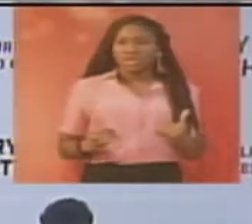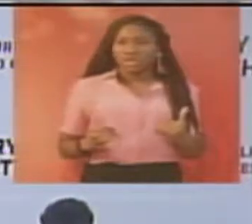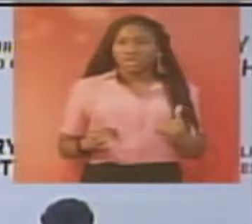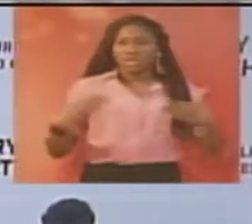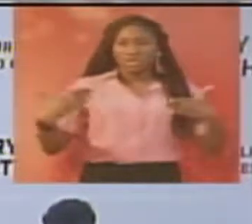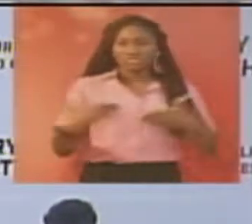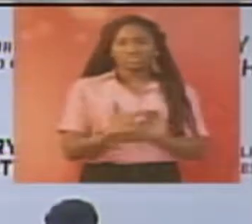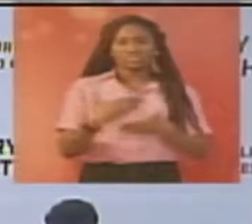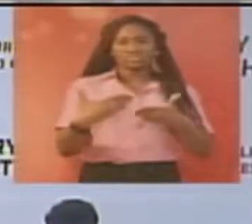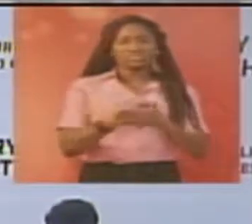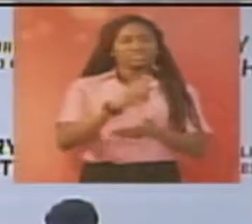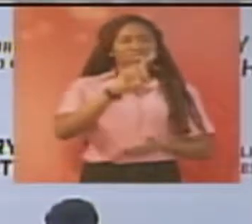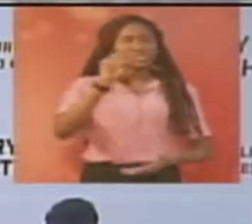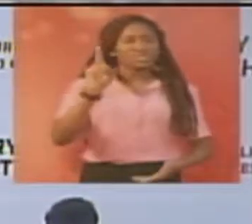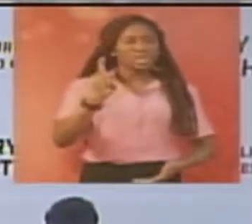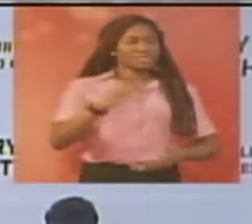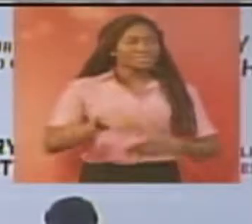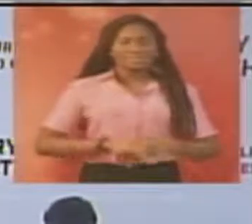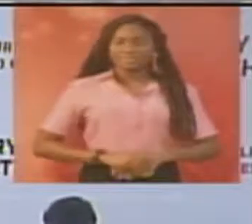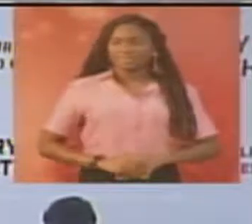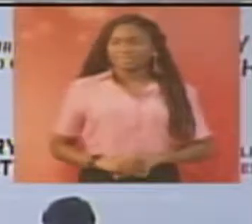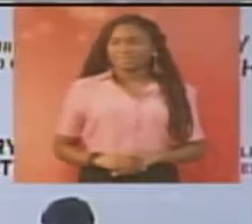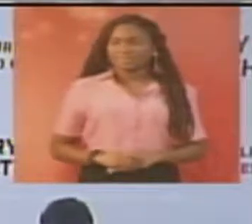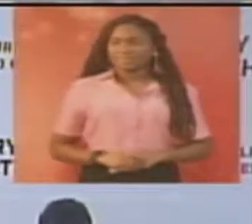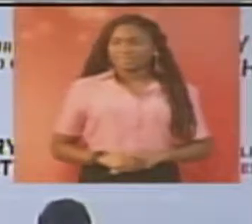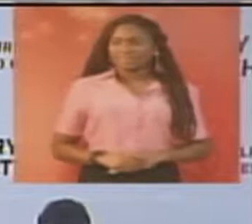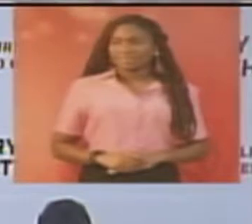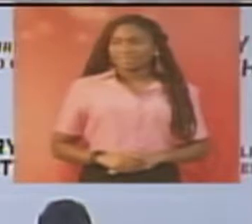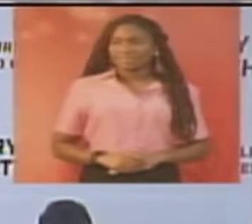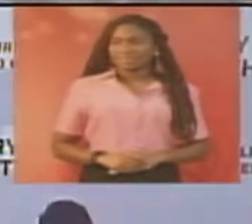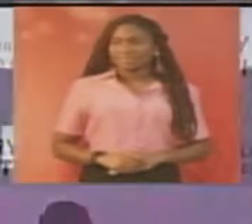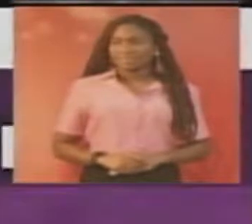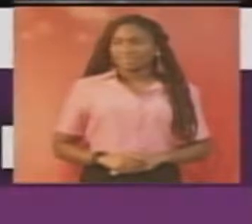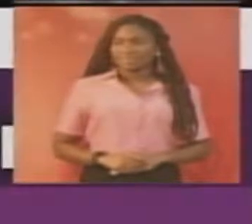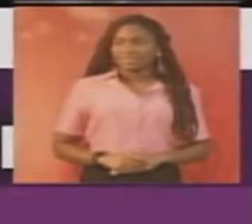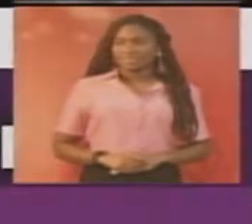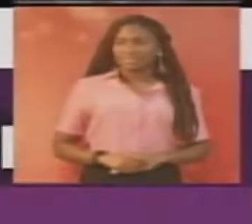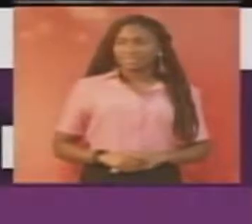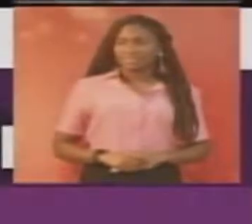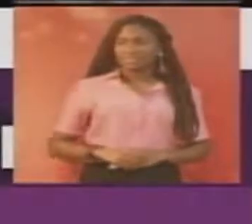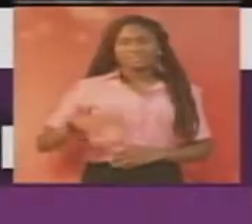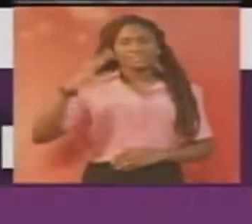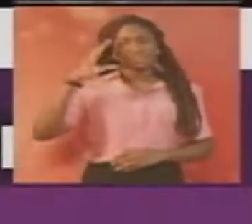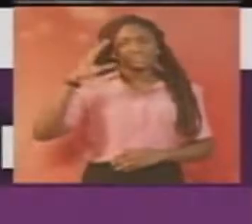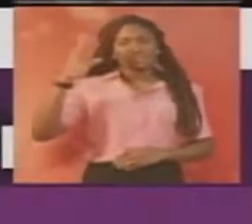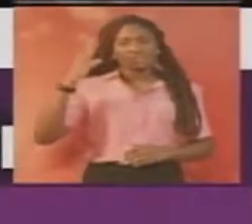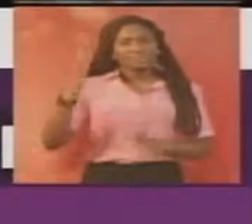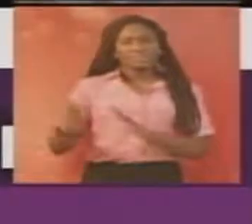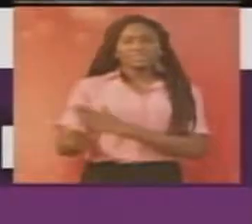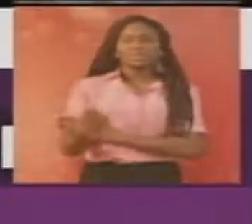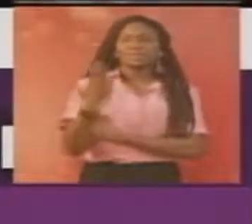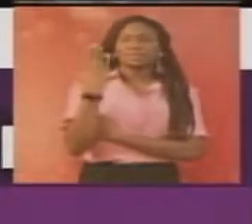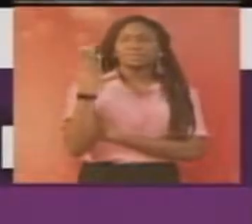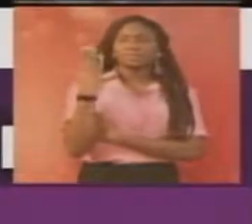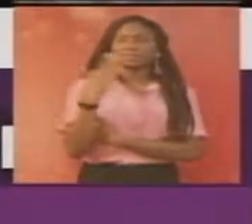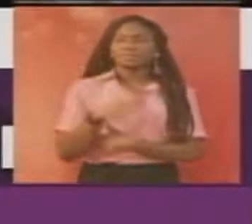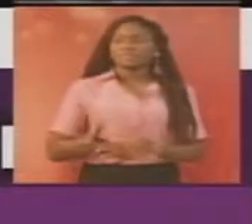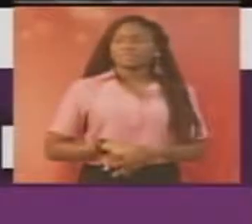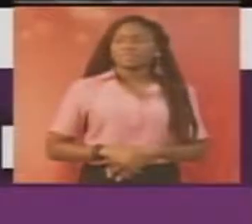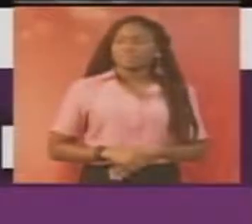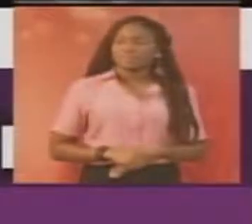CL Communications. Thank you very much, Professor Hi, good morning. Natalie Singh, CL